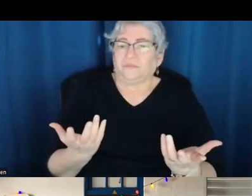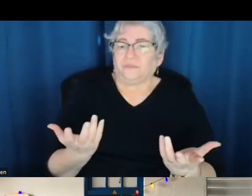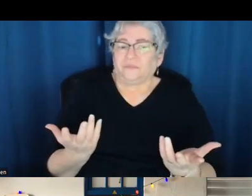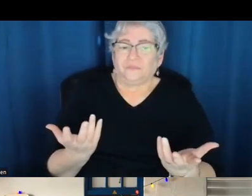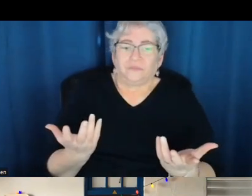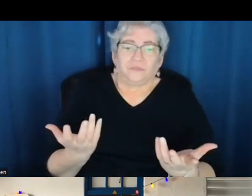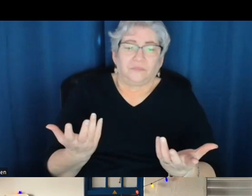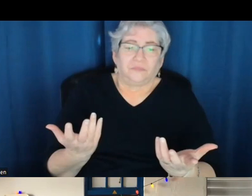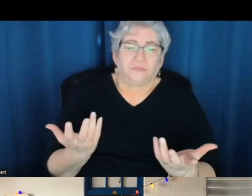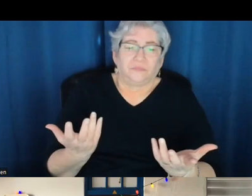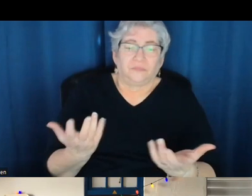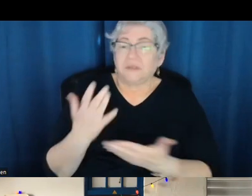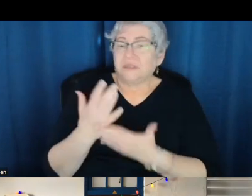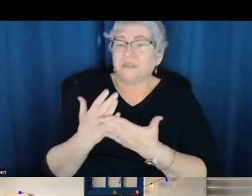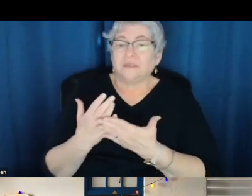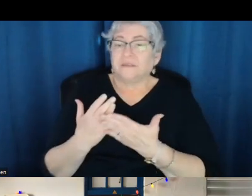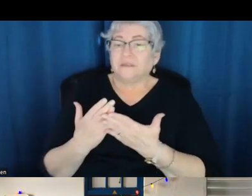as strict as something for